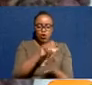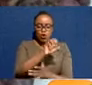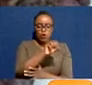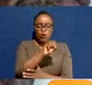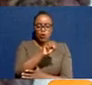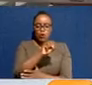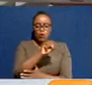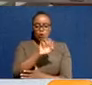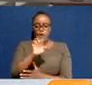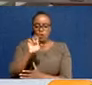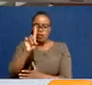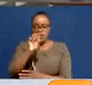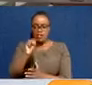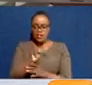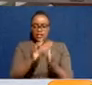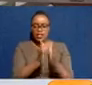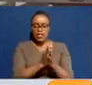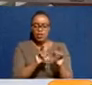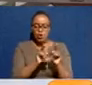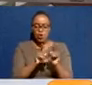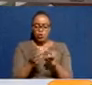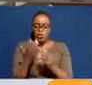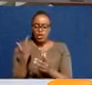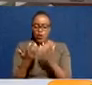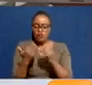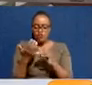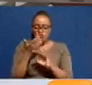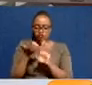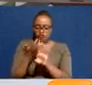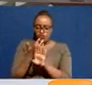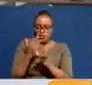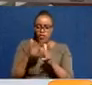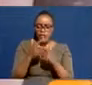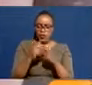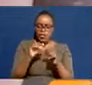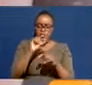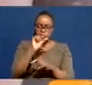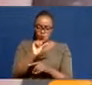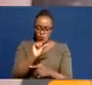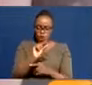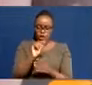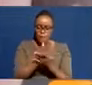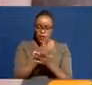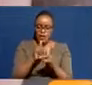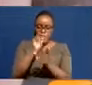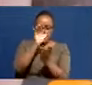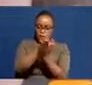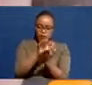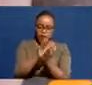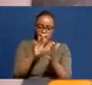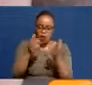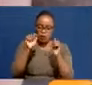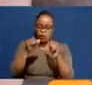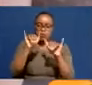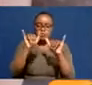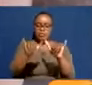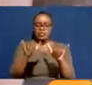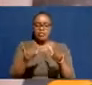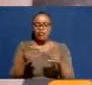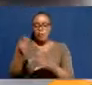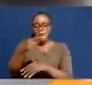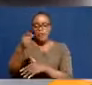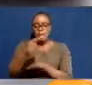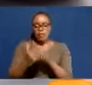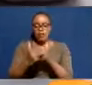as the covers, and we get our smooth pulp. And we preserve it such that it can last us for several